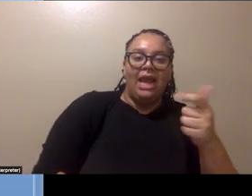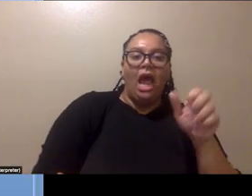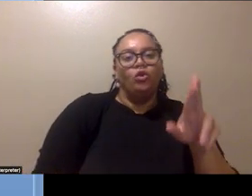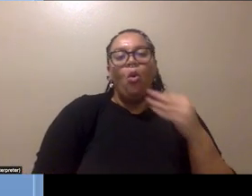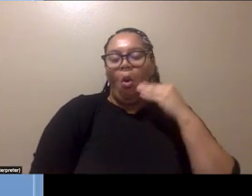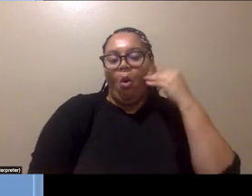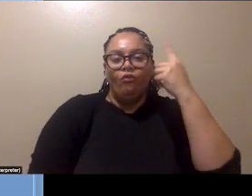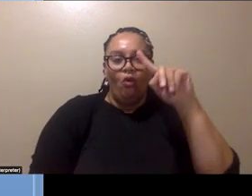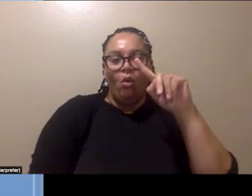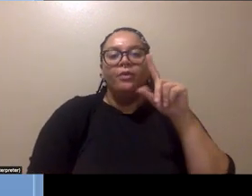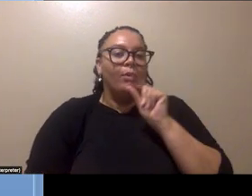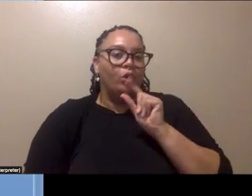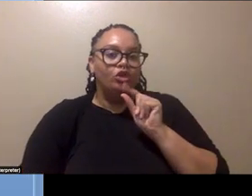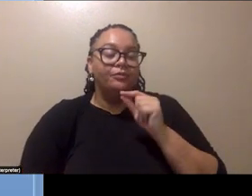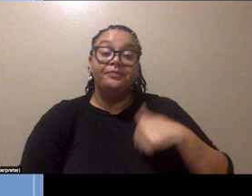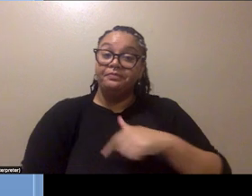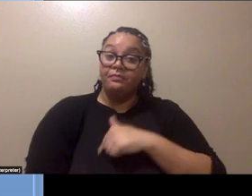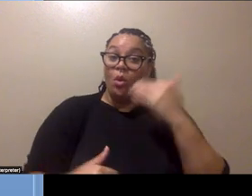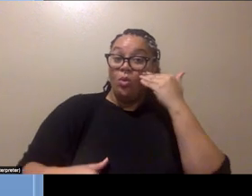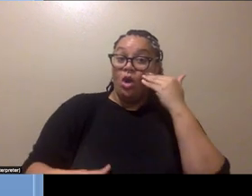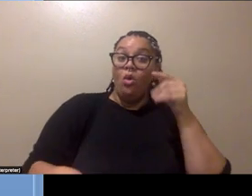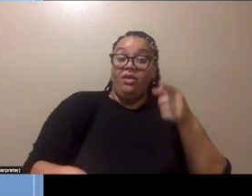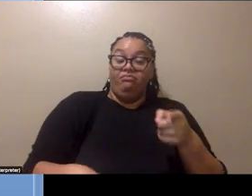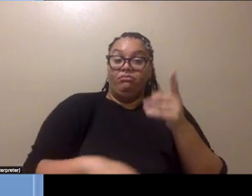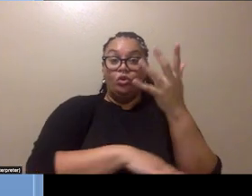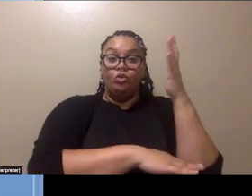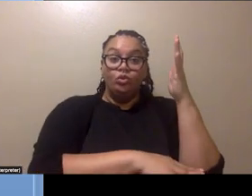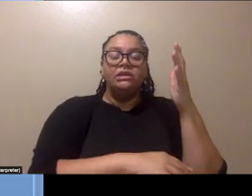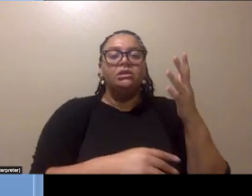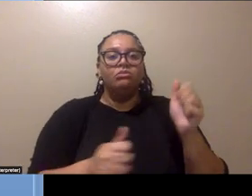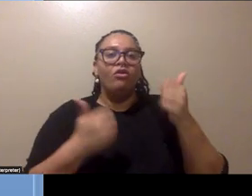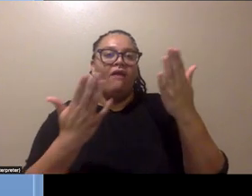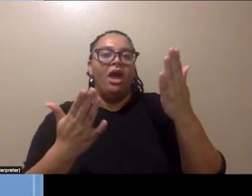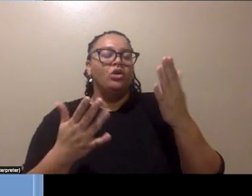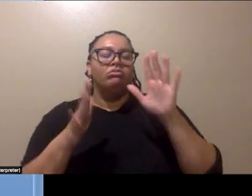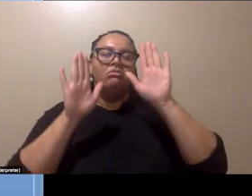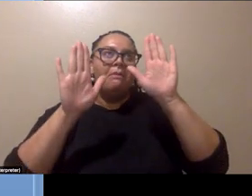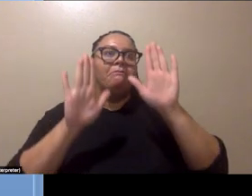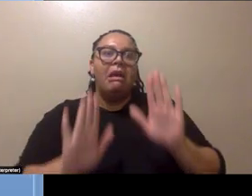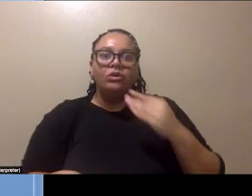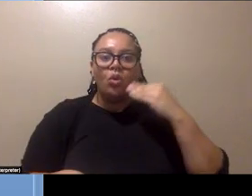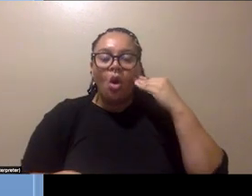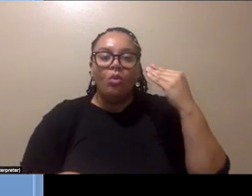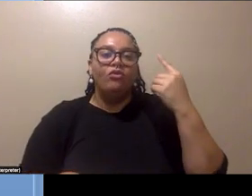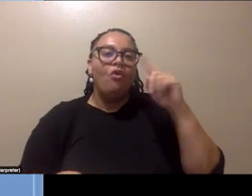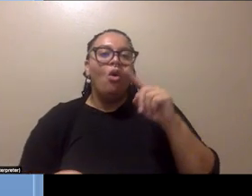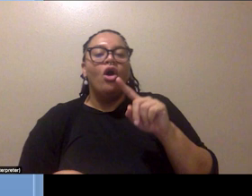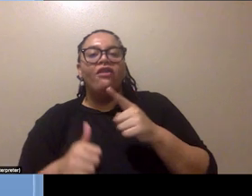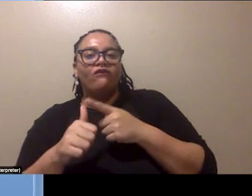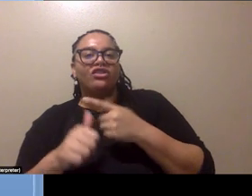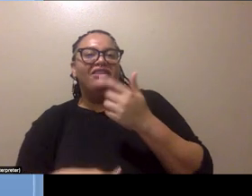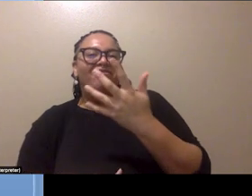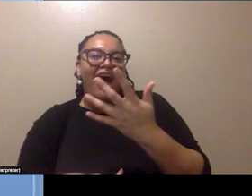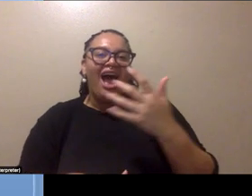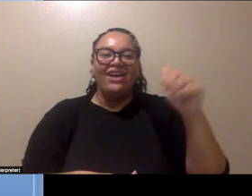snags for bird habitat. And we know that these structures provide good habitat in the first 5 to 10 years. There's quite